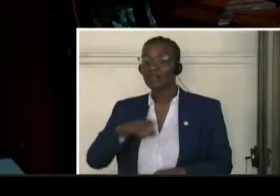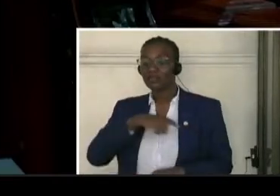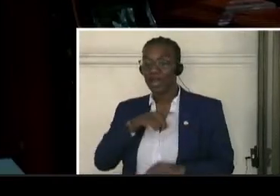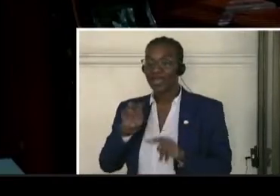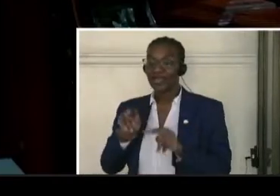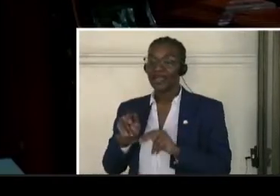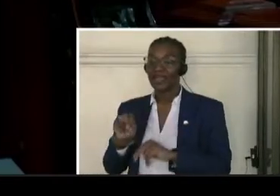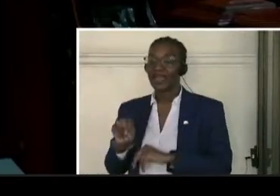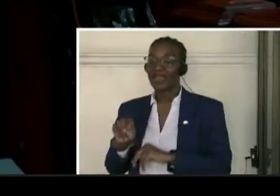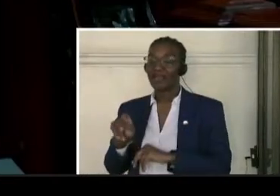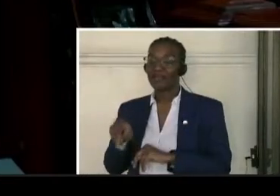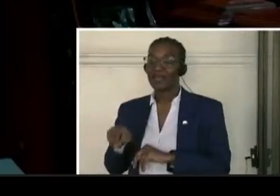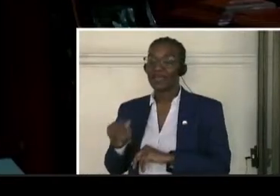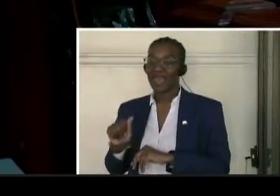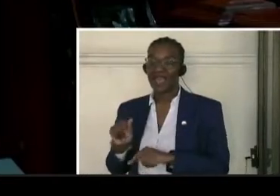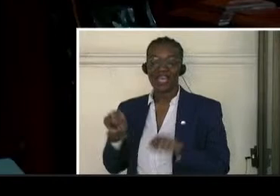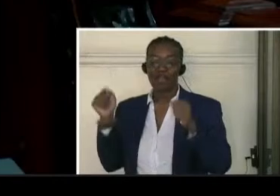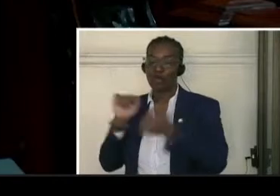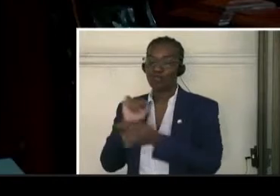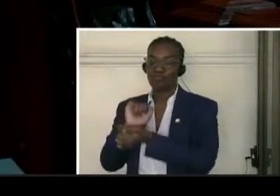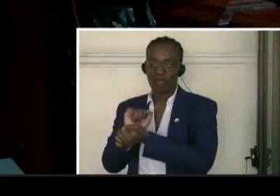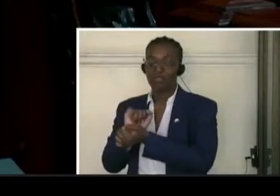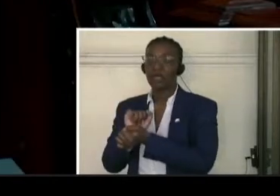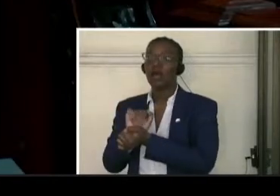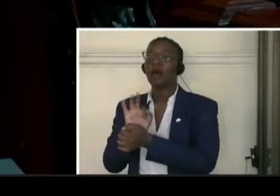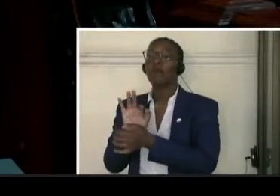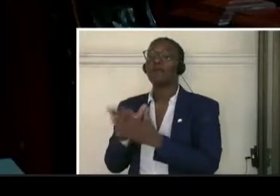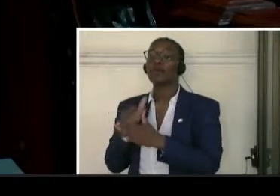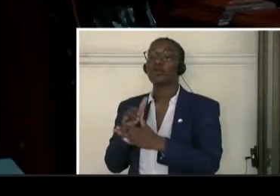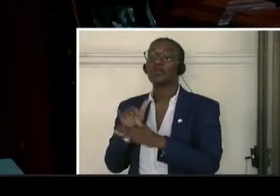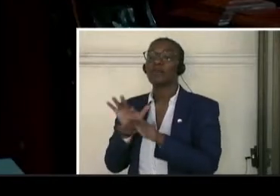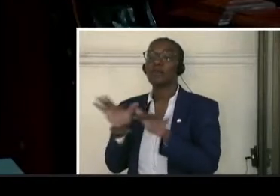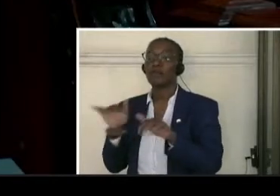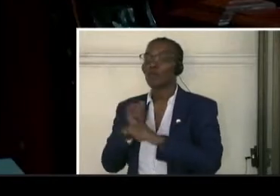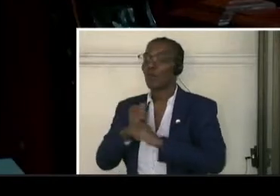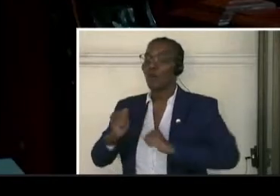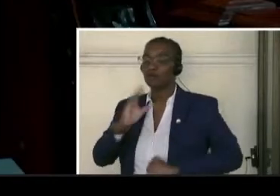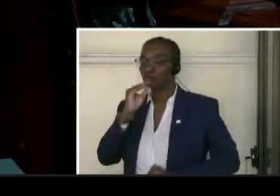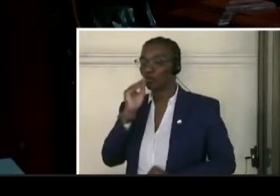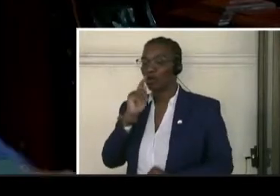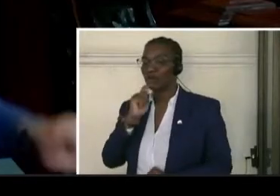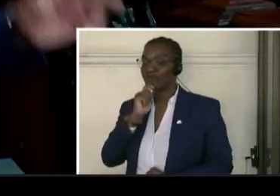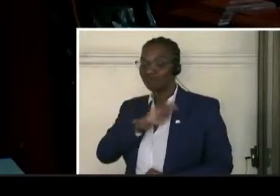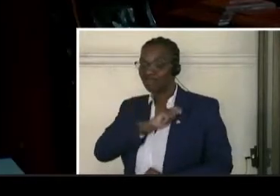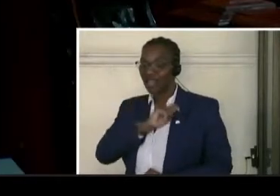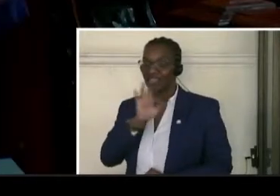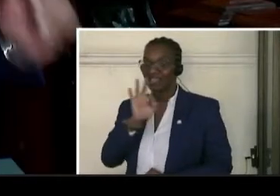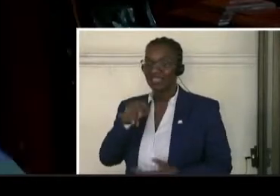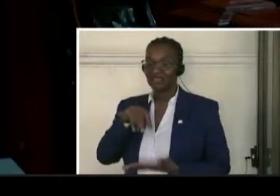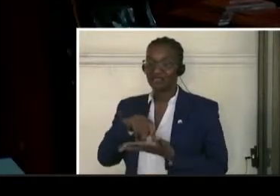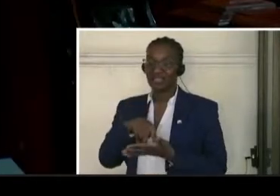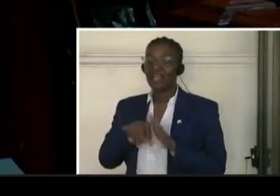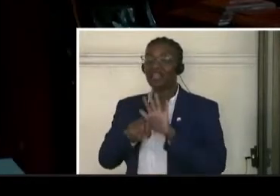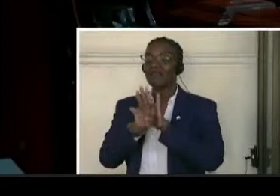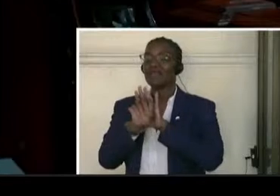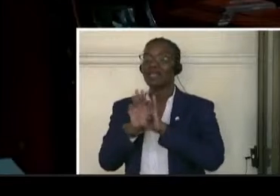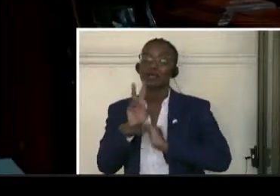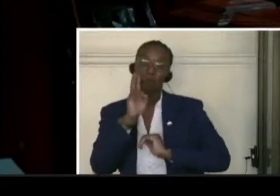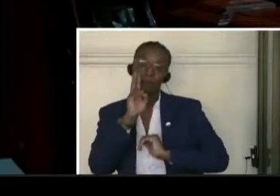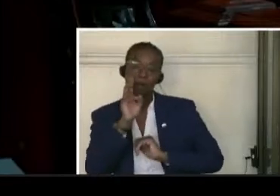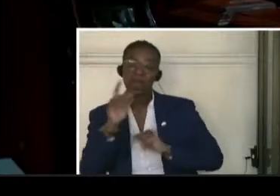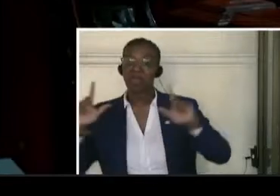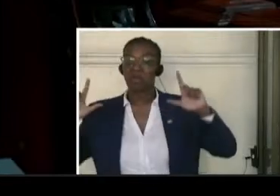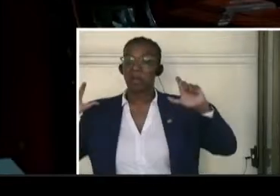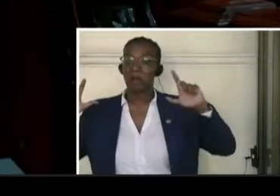Prosecuting Authority can't prosecute the matter. But because people don't want to talk facts, they want to grandstand. There is the media, I see video cameras there. Then